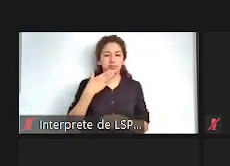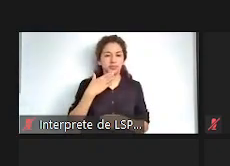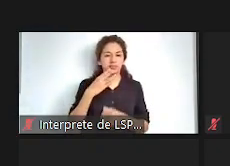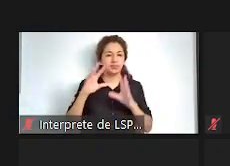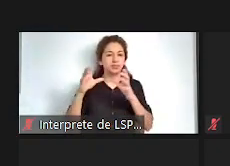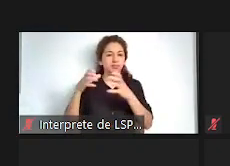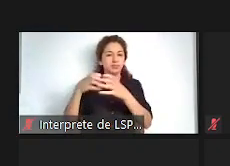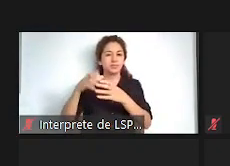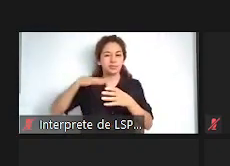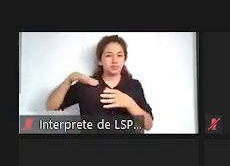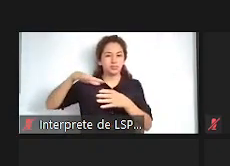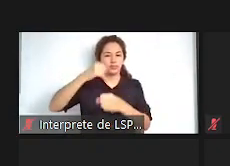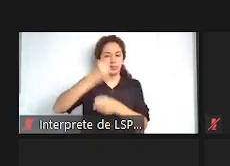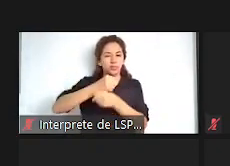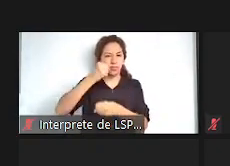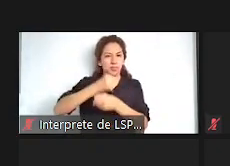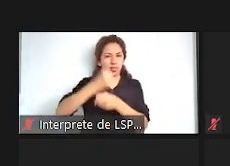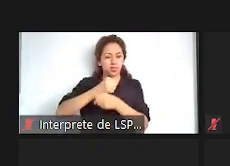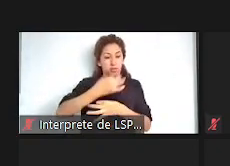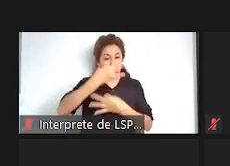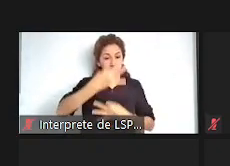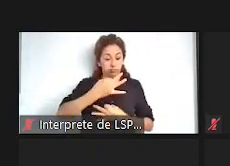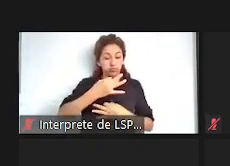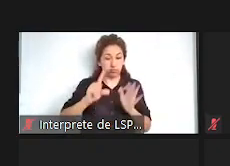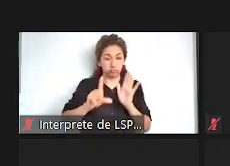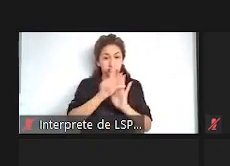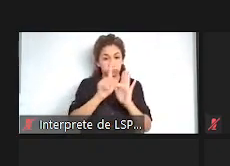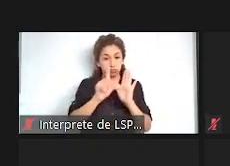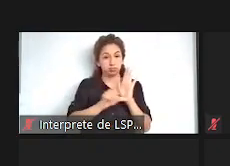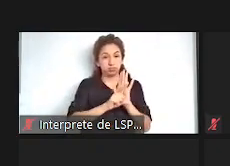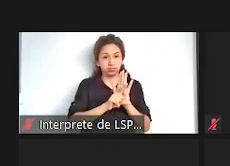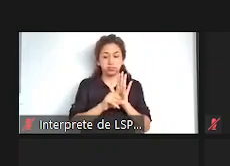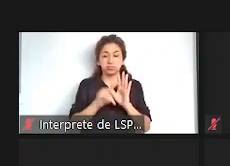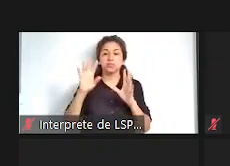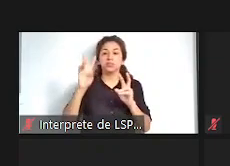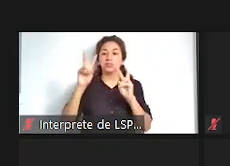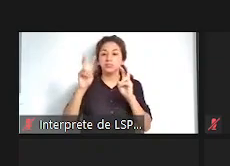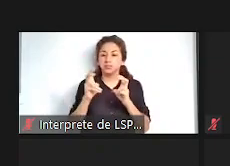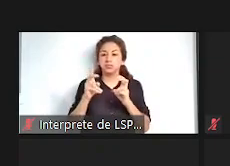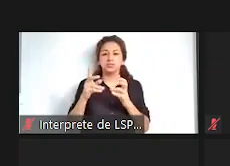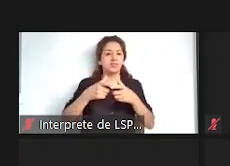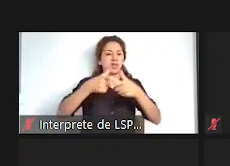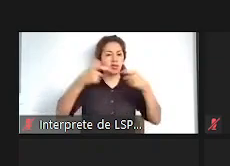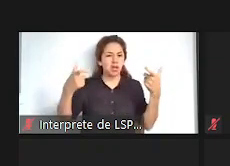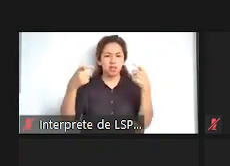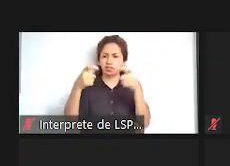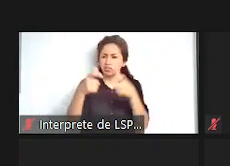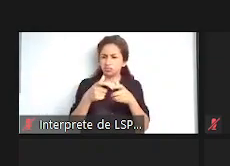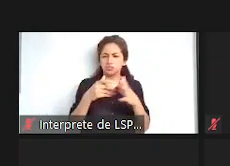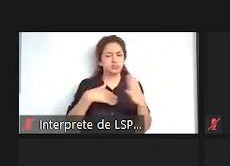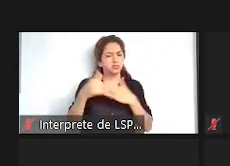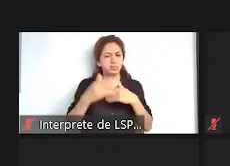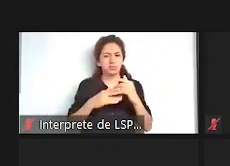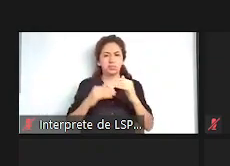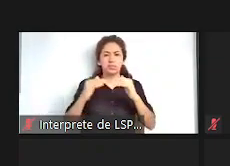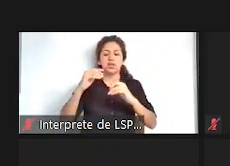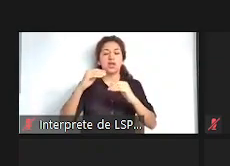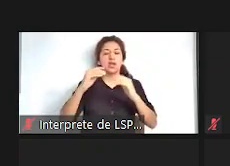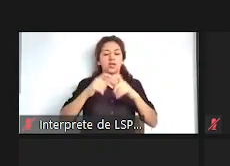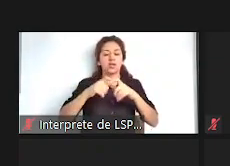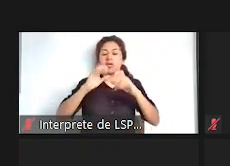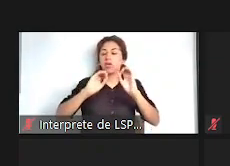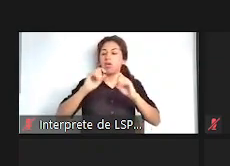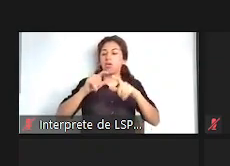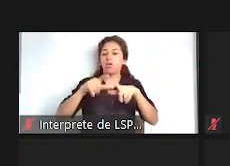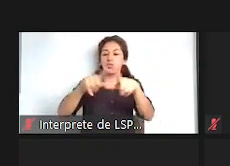especially those who that work on the formal site independently of their legal condition size a property